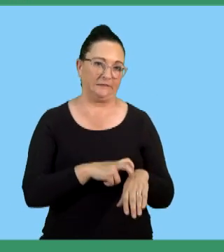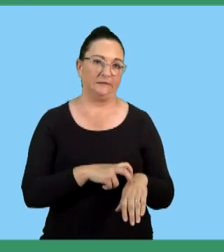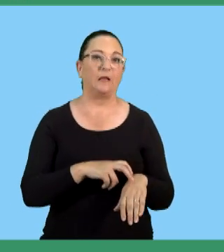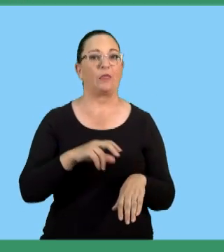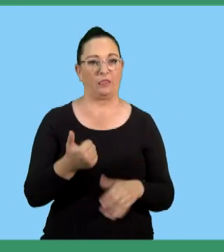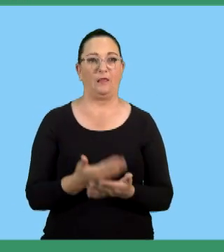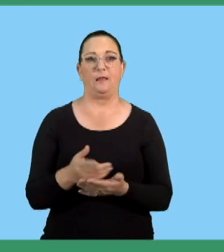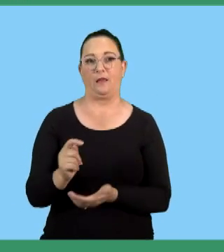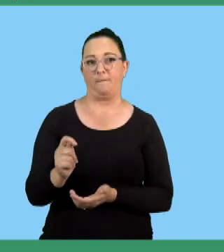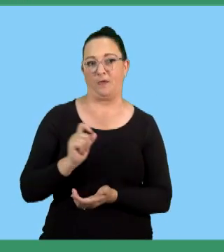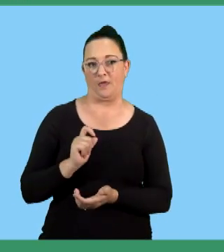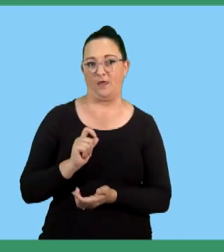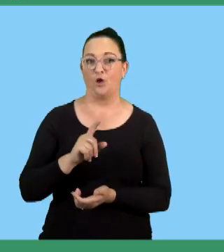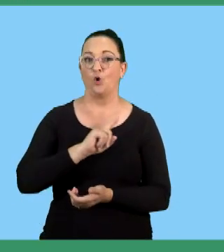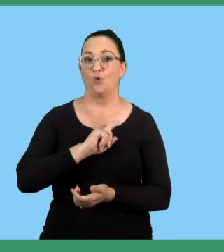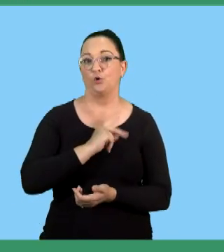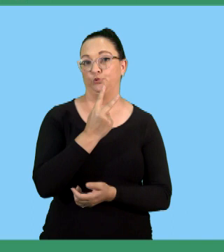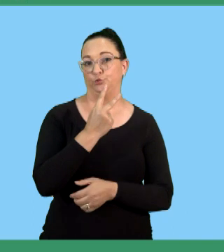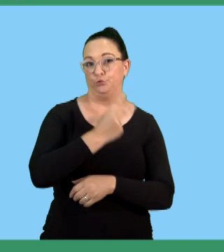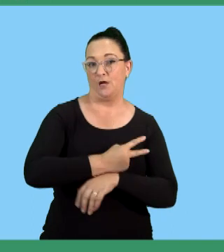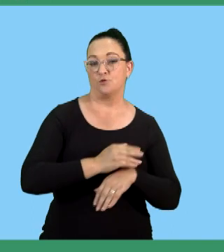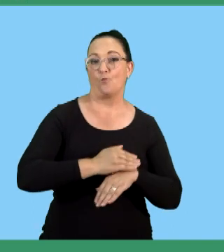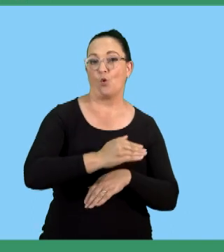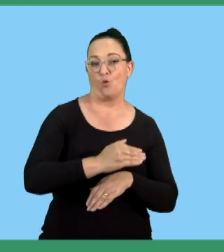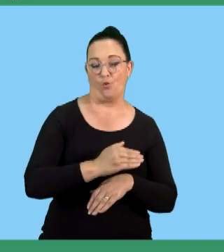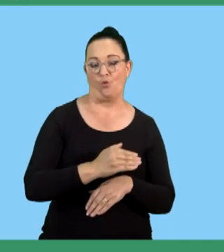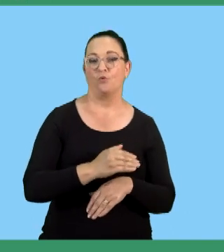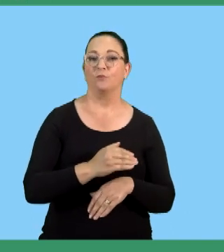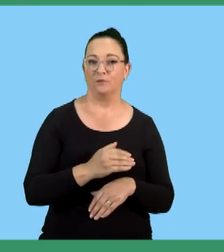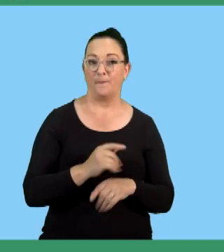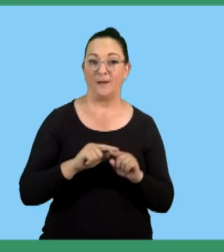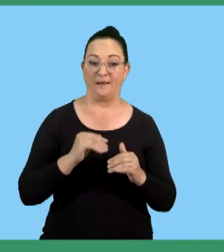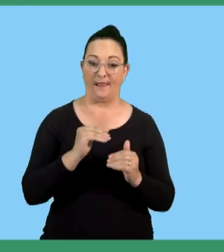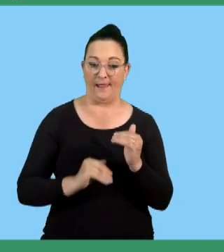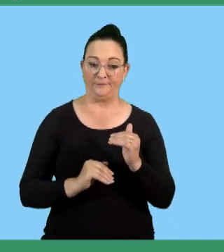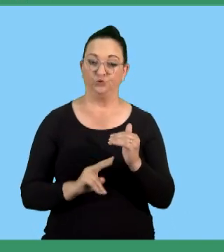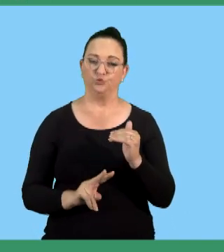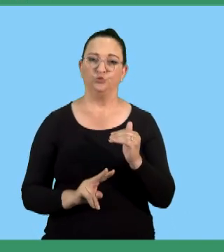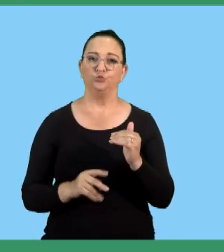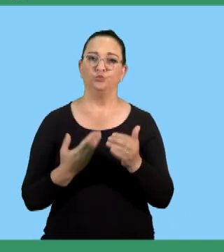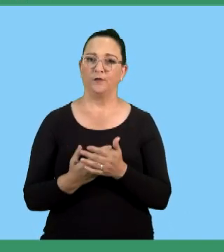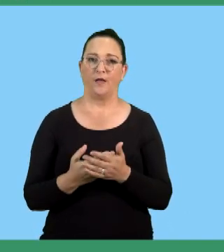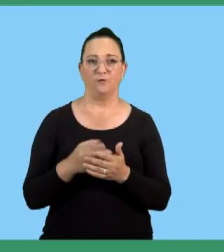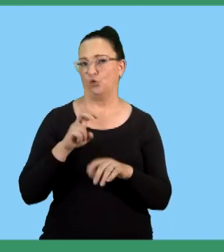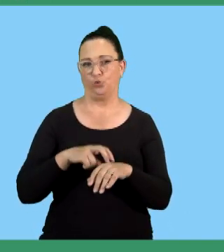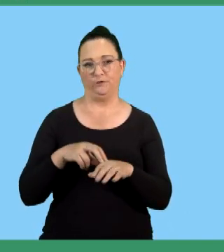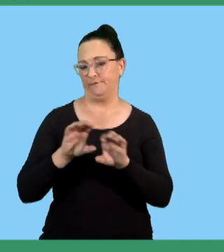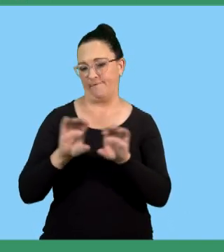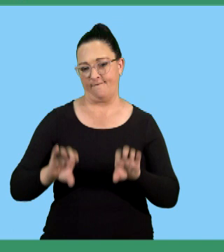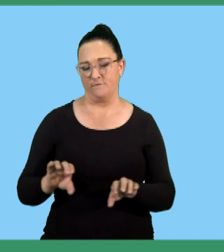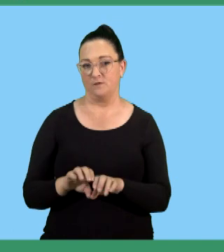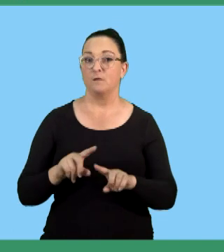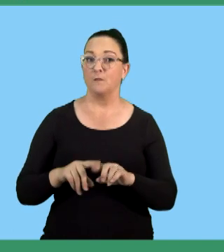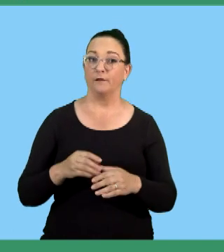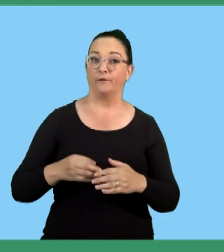who is absent for more than 2 consecutive days. So you can be absent for less than 2 days without producing anything, but should you be